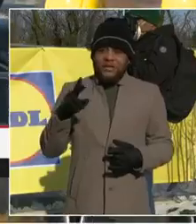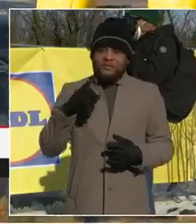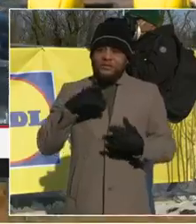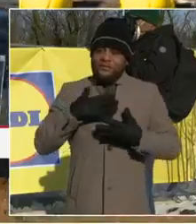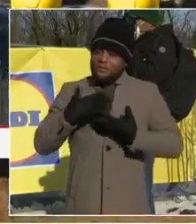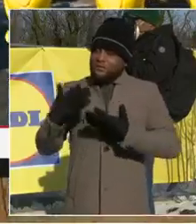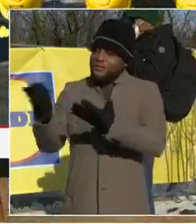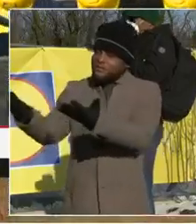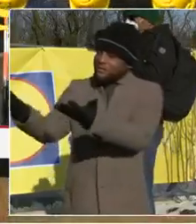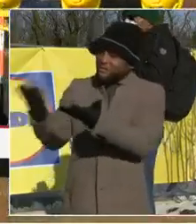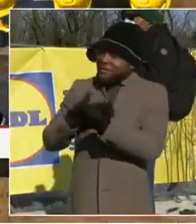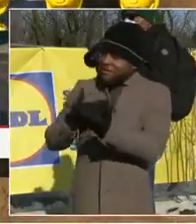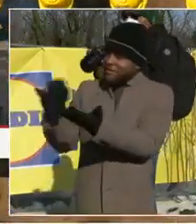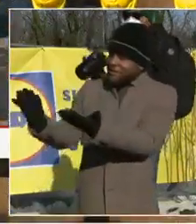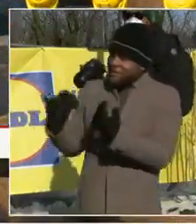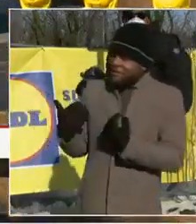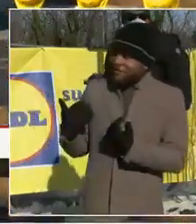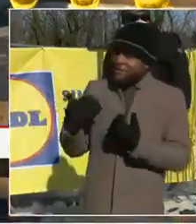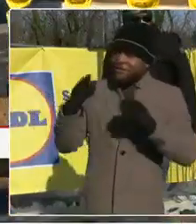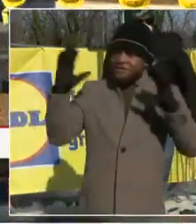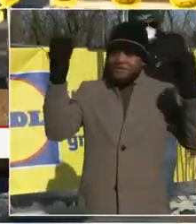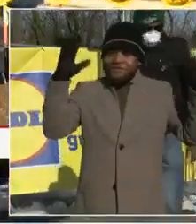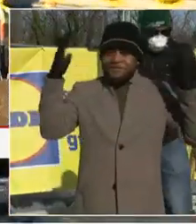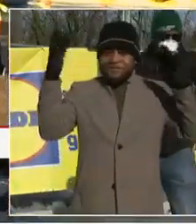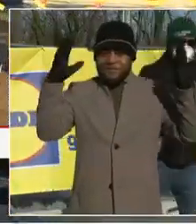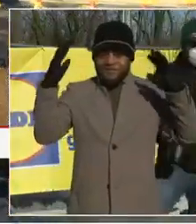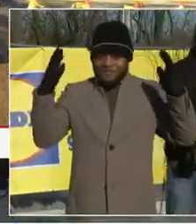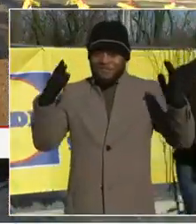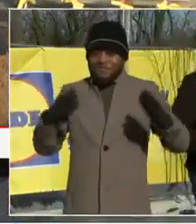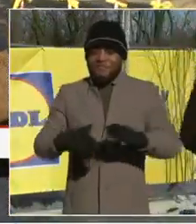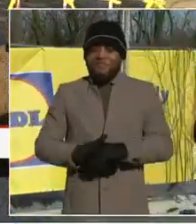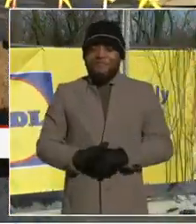Madam Honorable, congratulations.